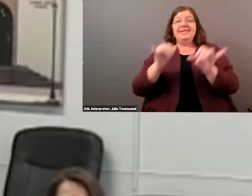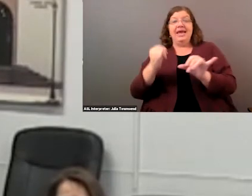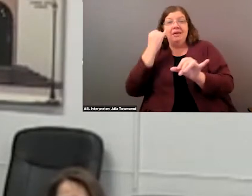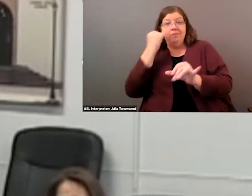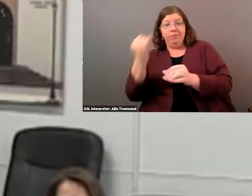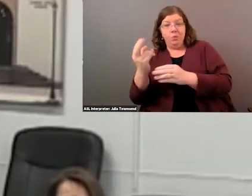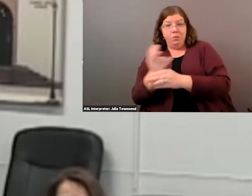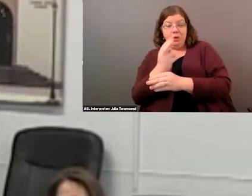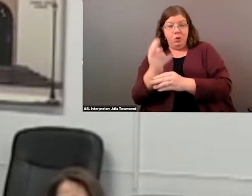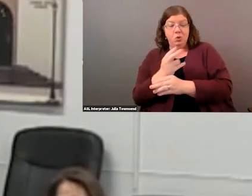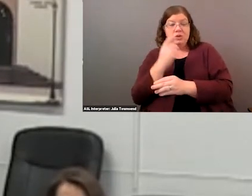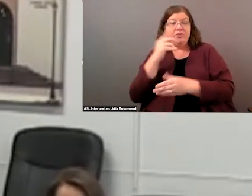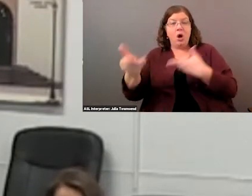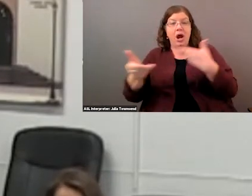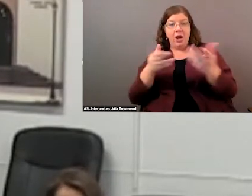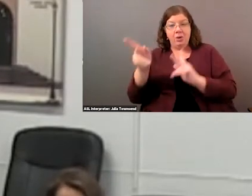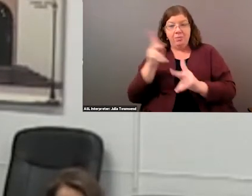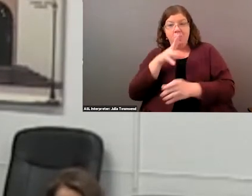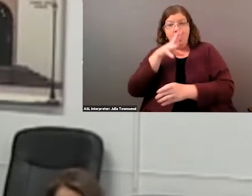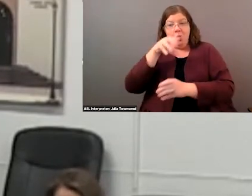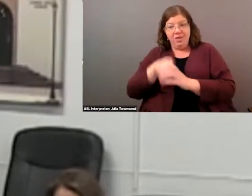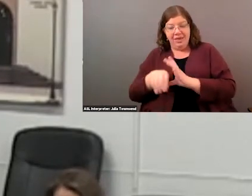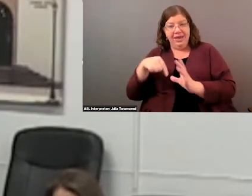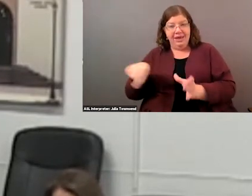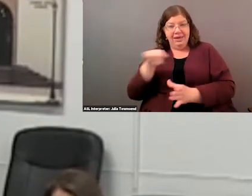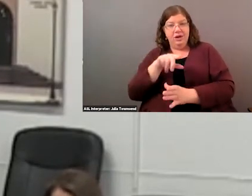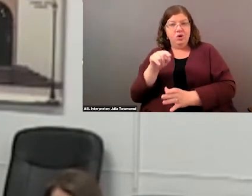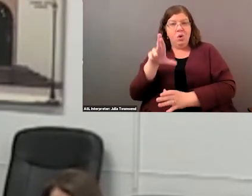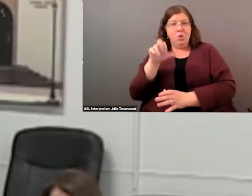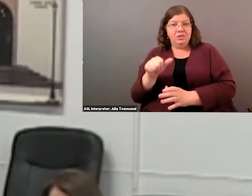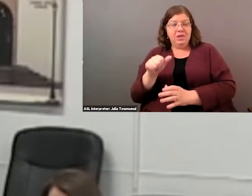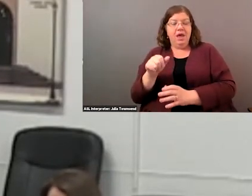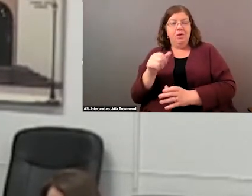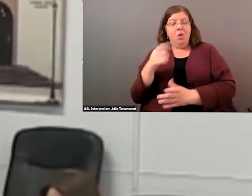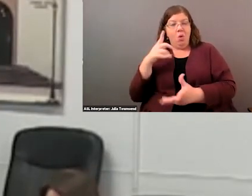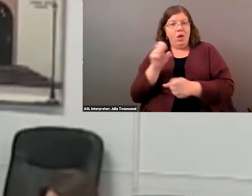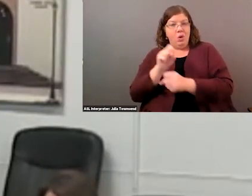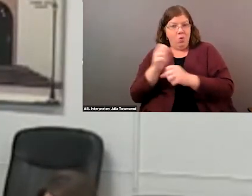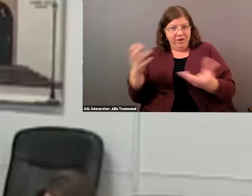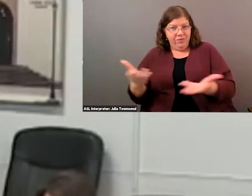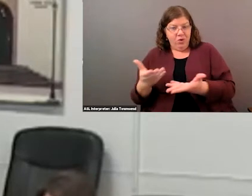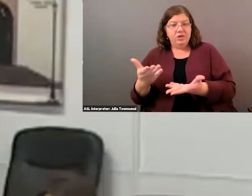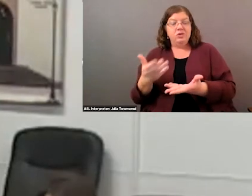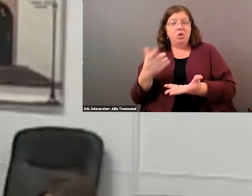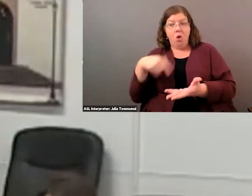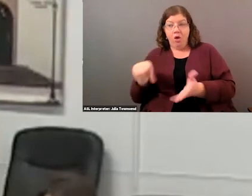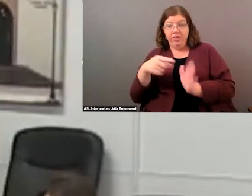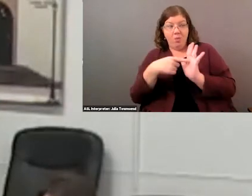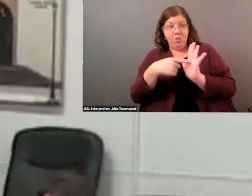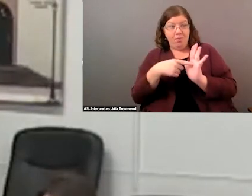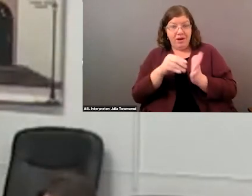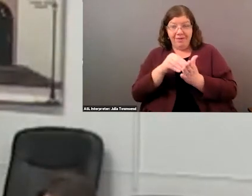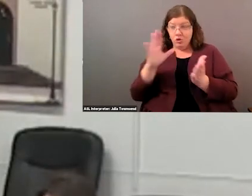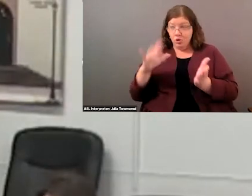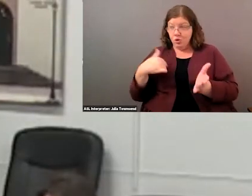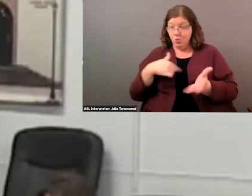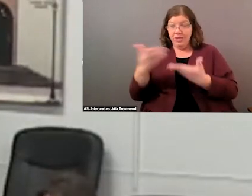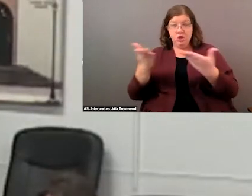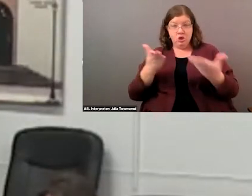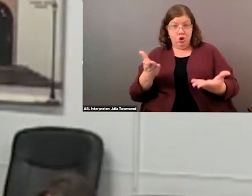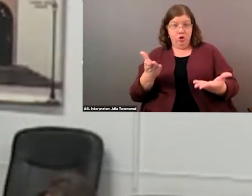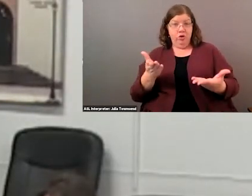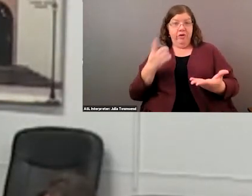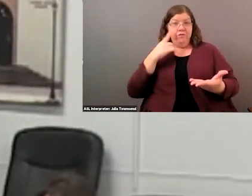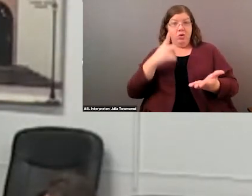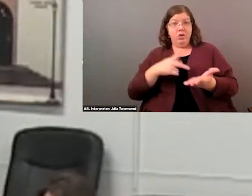Are they representative of the students we serve or the programs that we're actually having them serve in? So for example, if they're serving